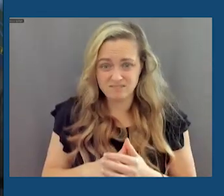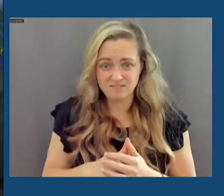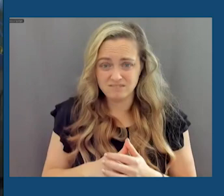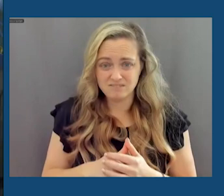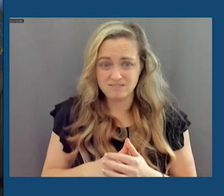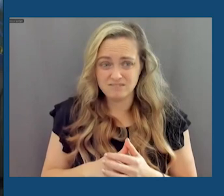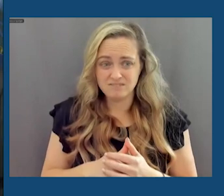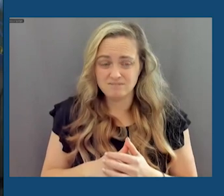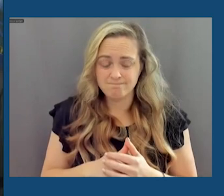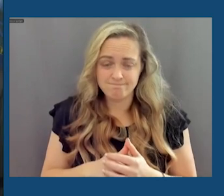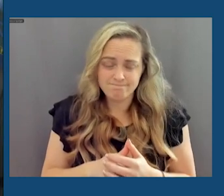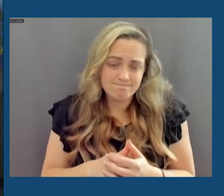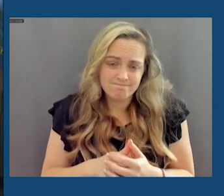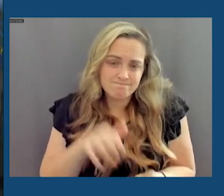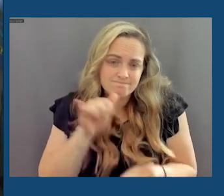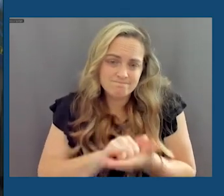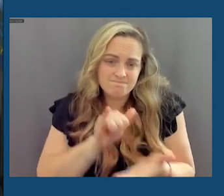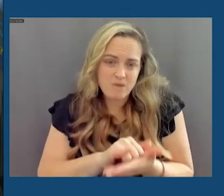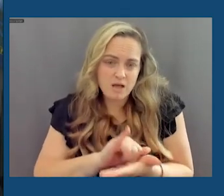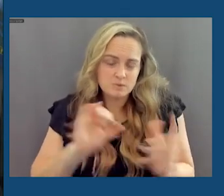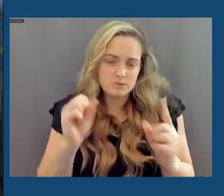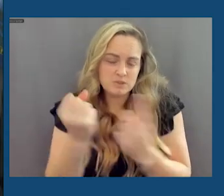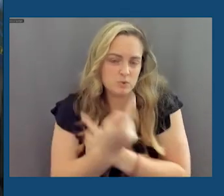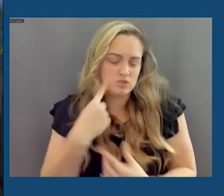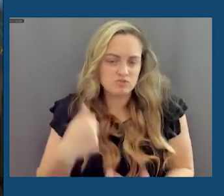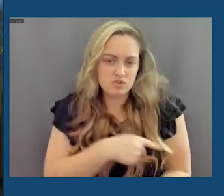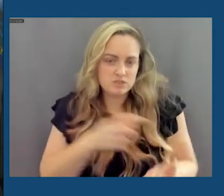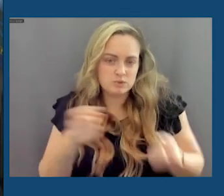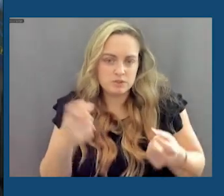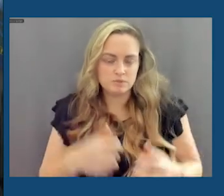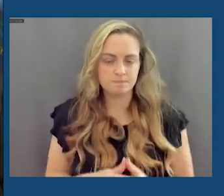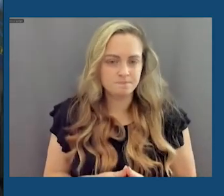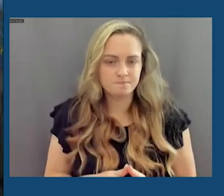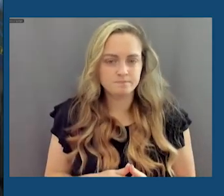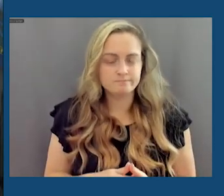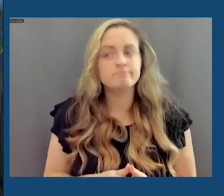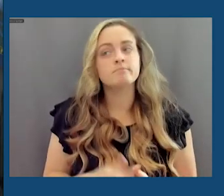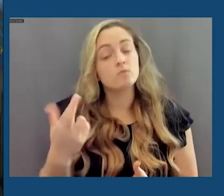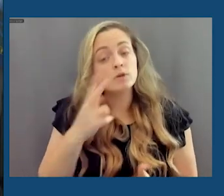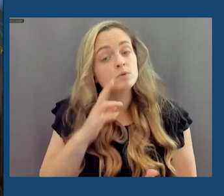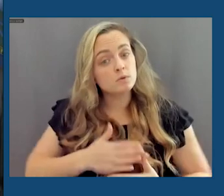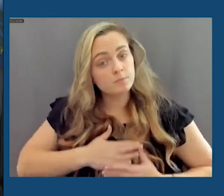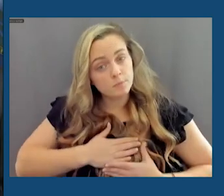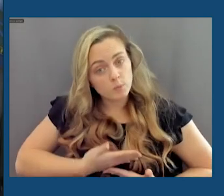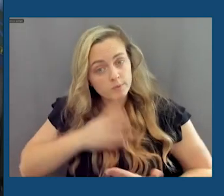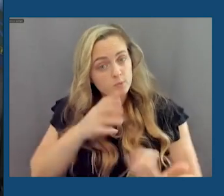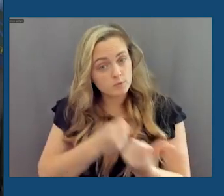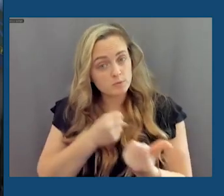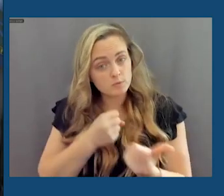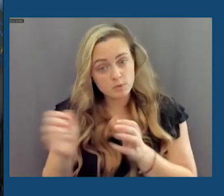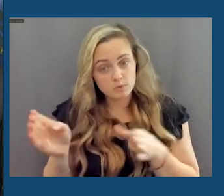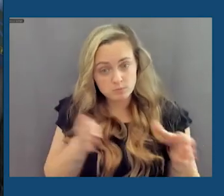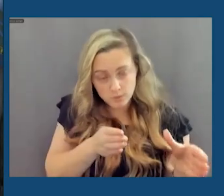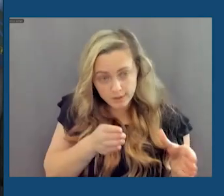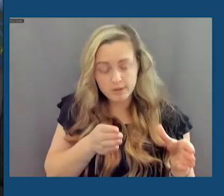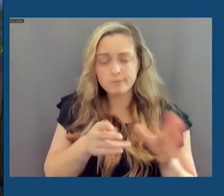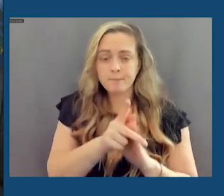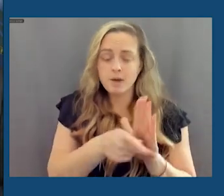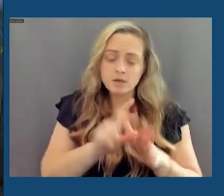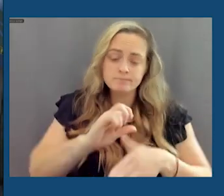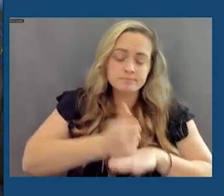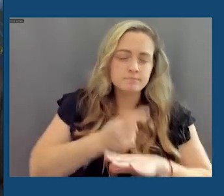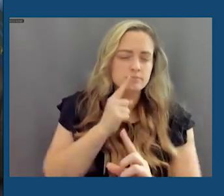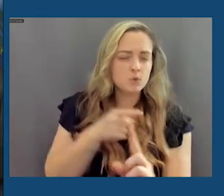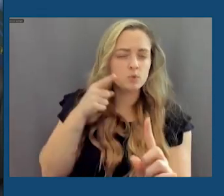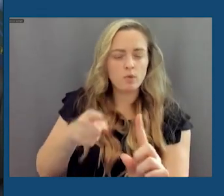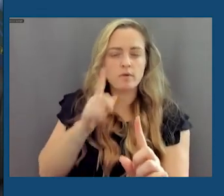untenable situation for our stores and the community. And this is why we are happy to support the governor's plan, which puts policies in place to target repeat